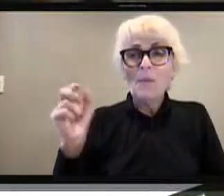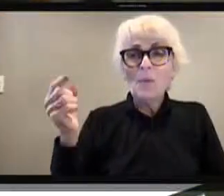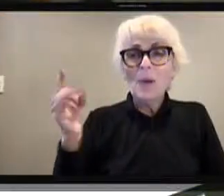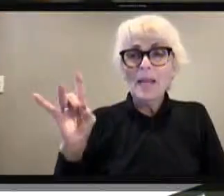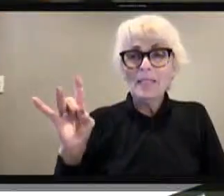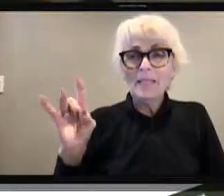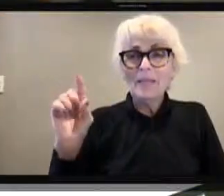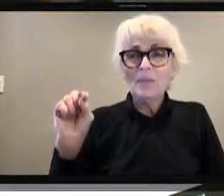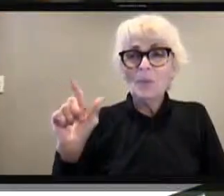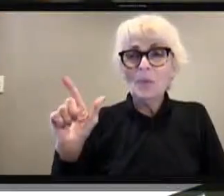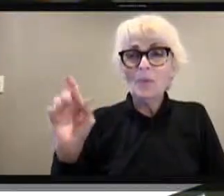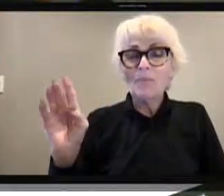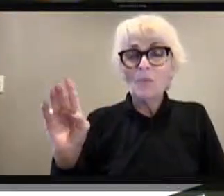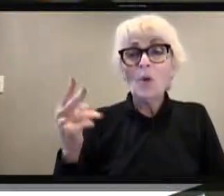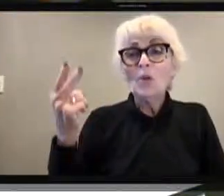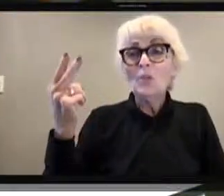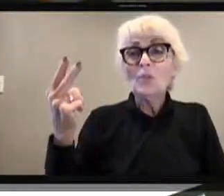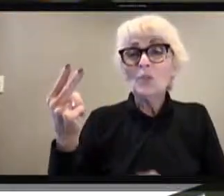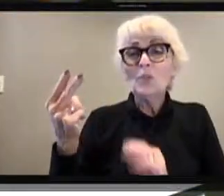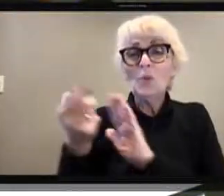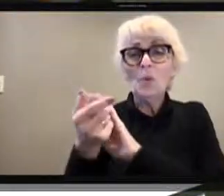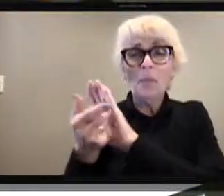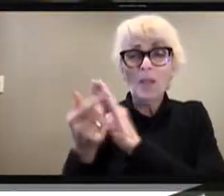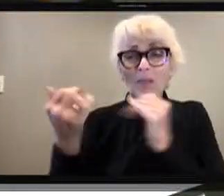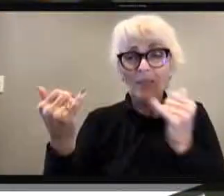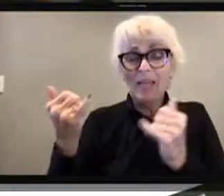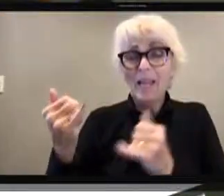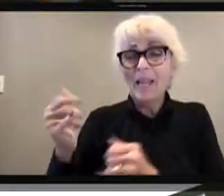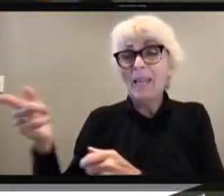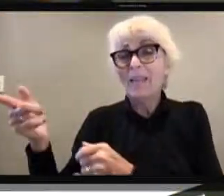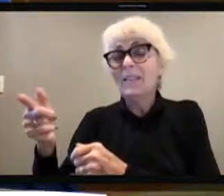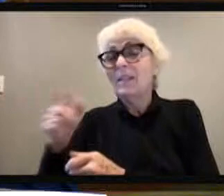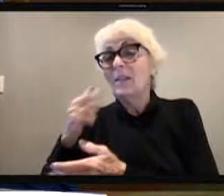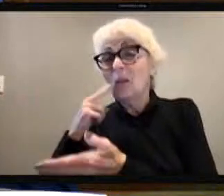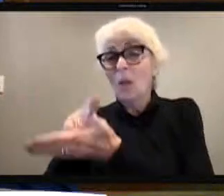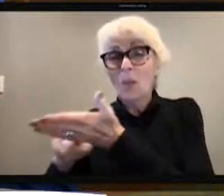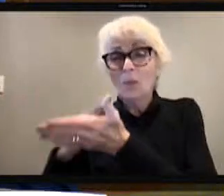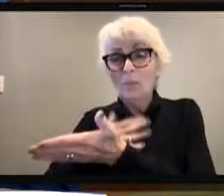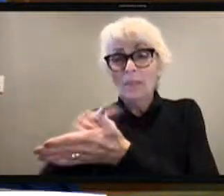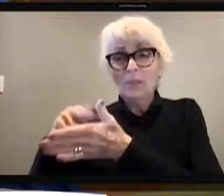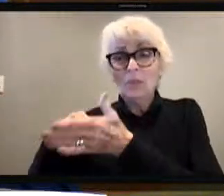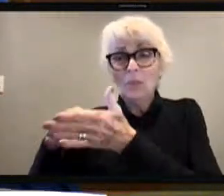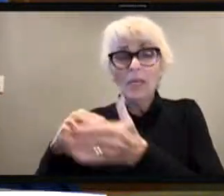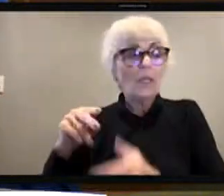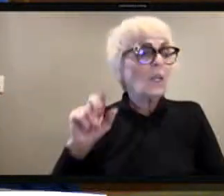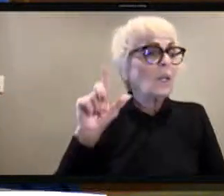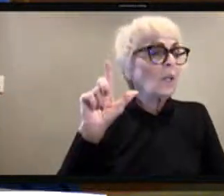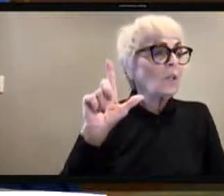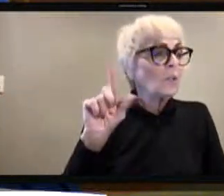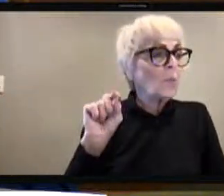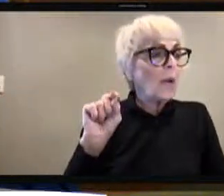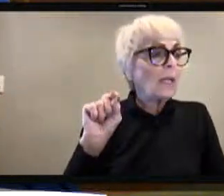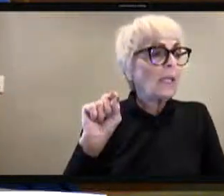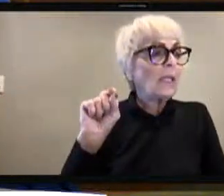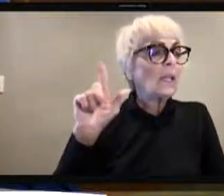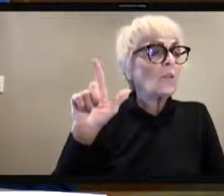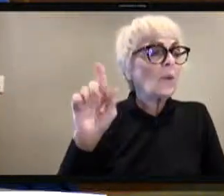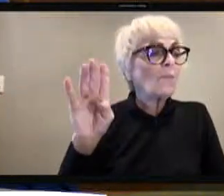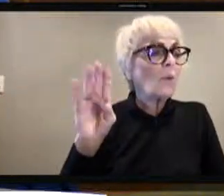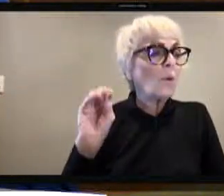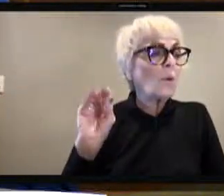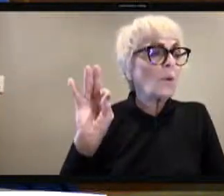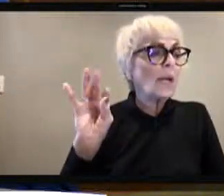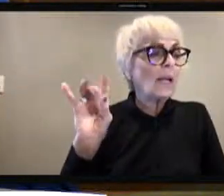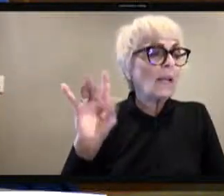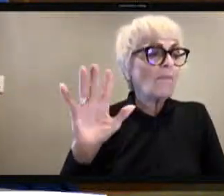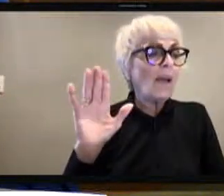bills today. Madam Clerk, will you please read the purpose and the title of the bills? Bill number 2024-985, resolution providing